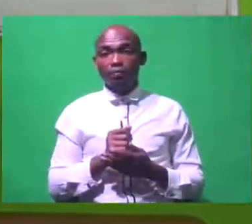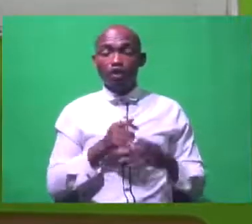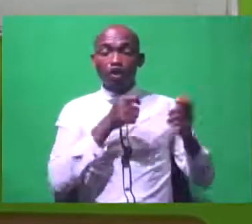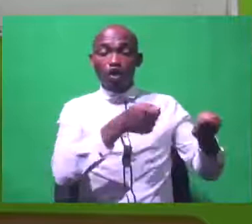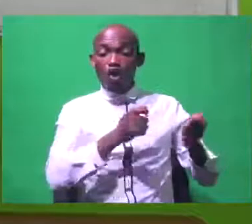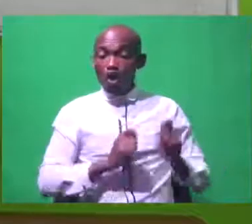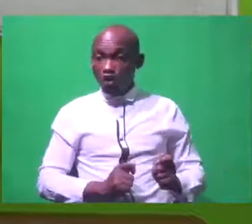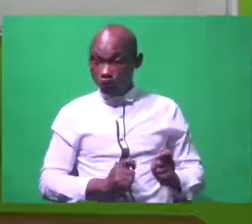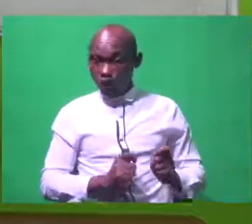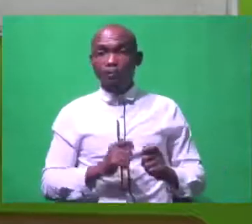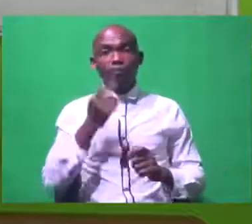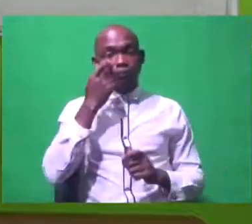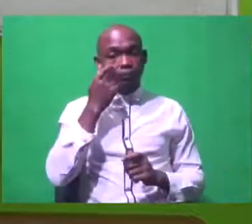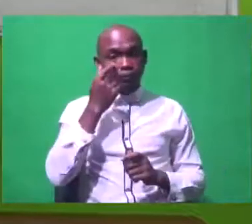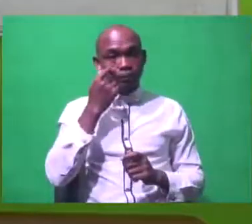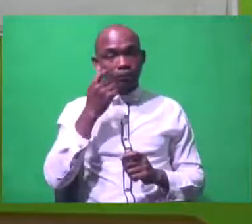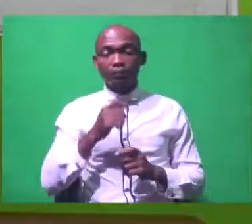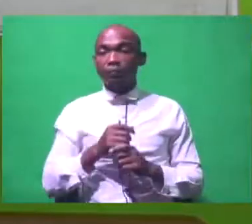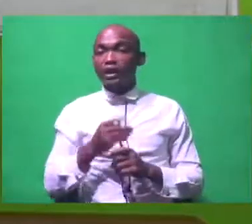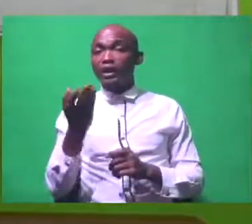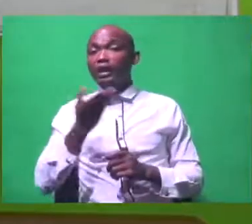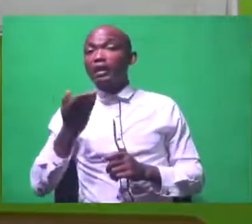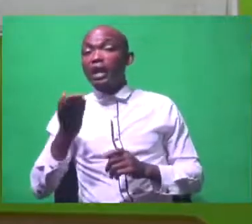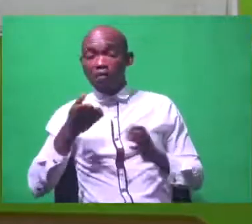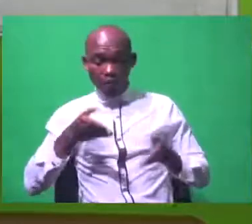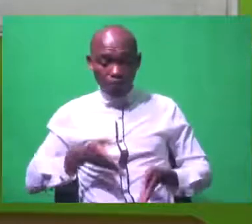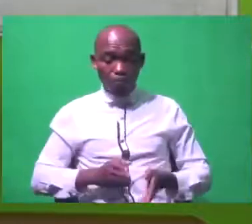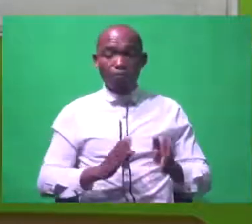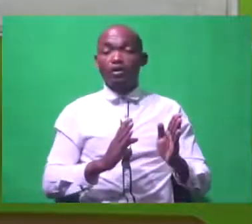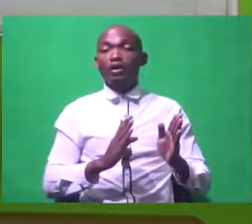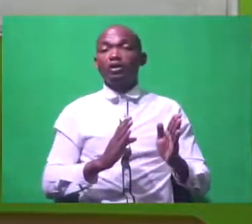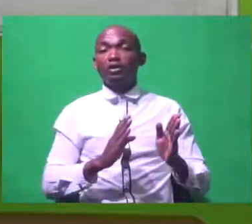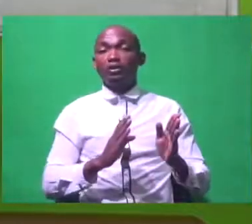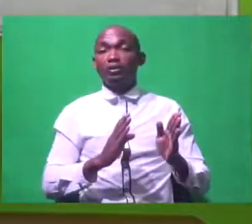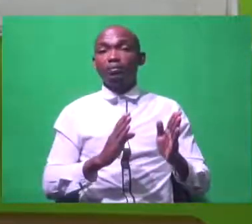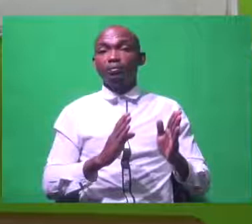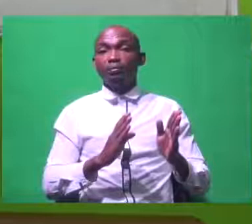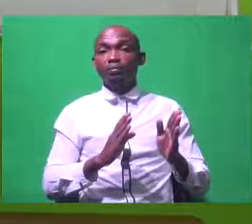house, excess, and other production and other productive